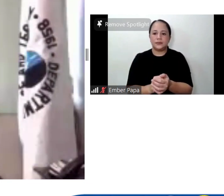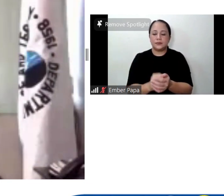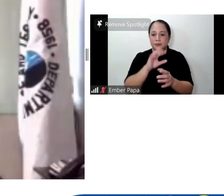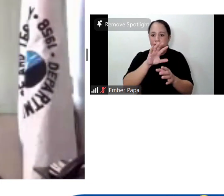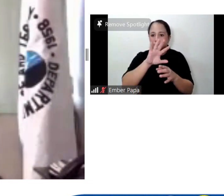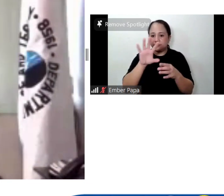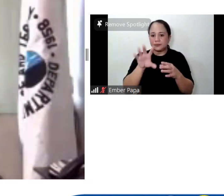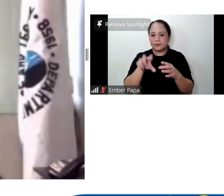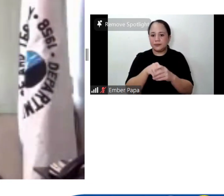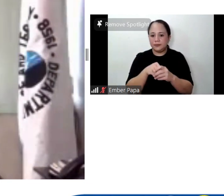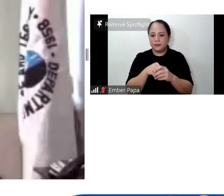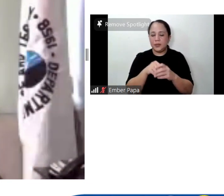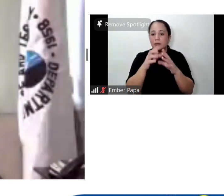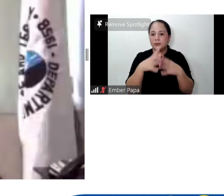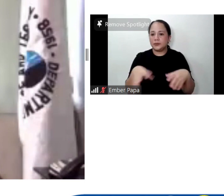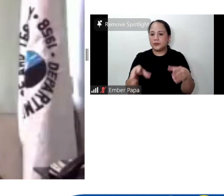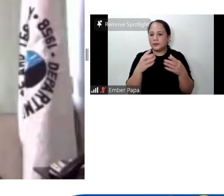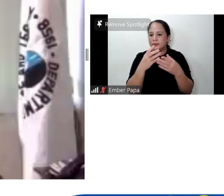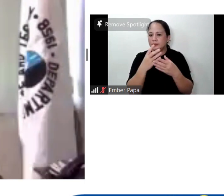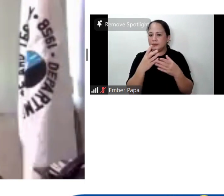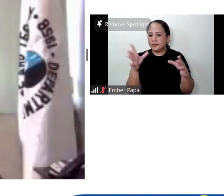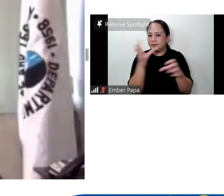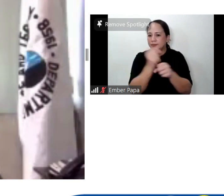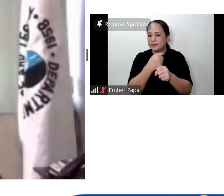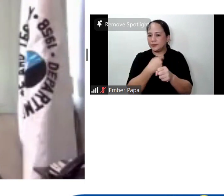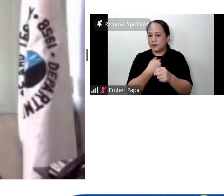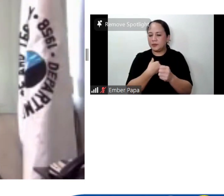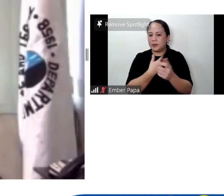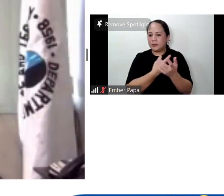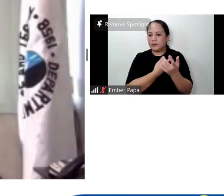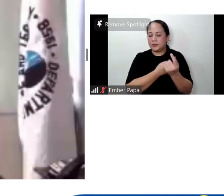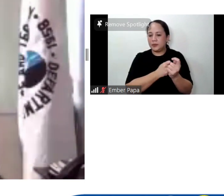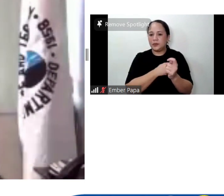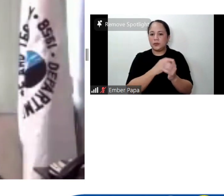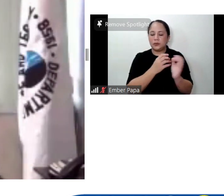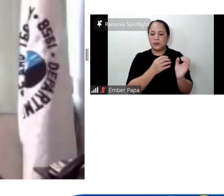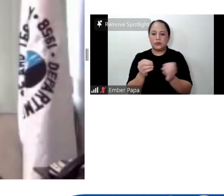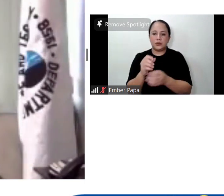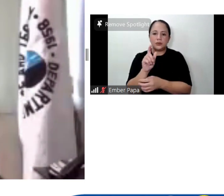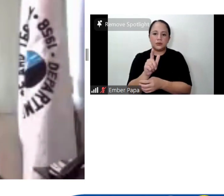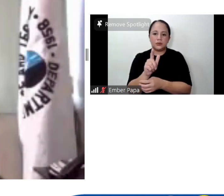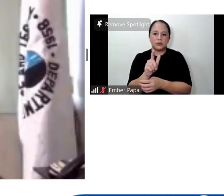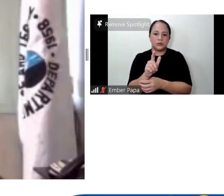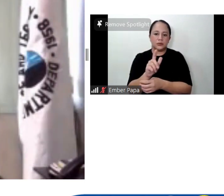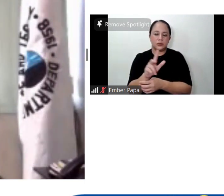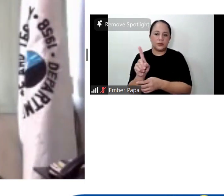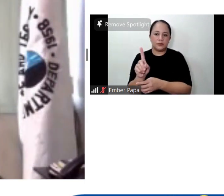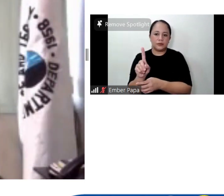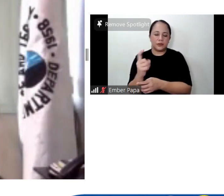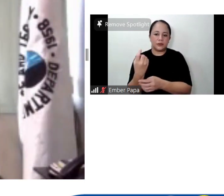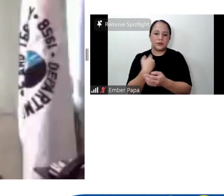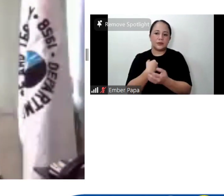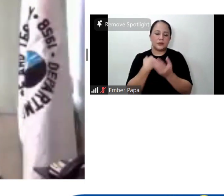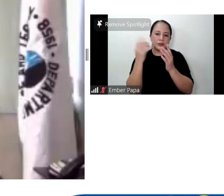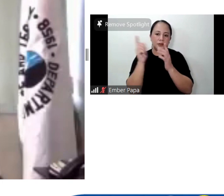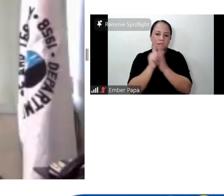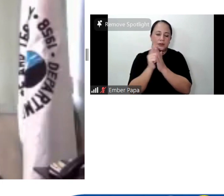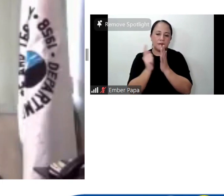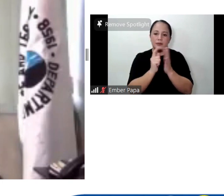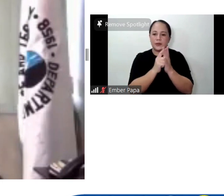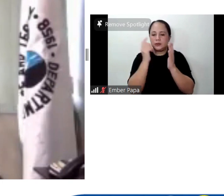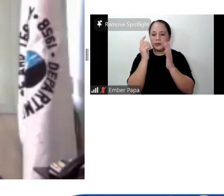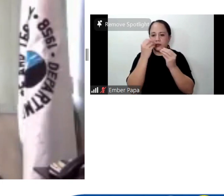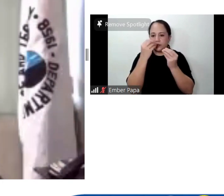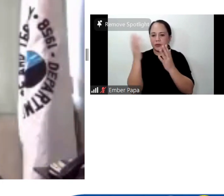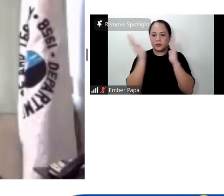closing, I entrust that on the occasion of the 31st Library and Information Services Month,